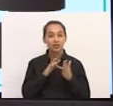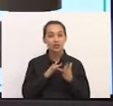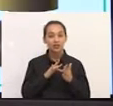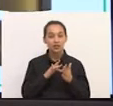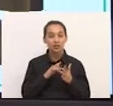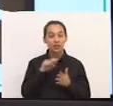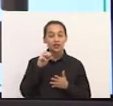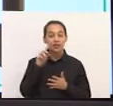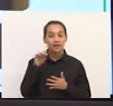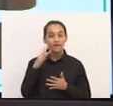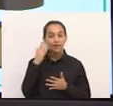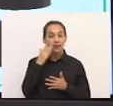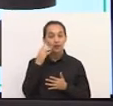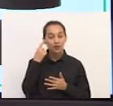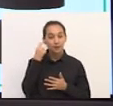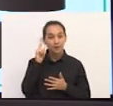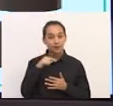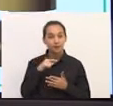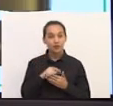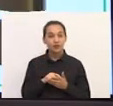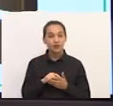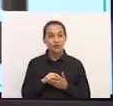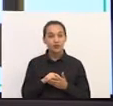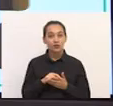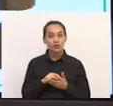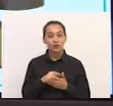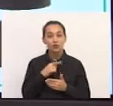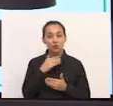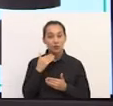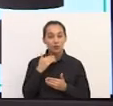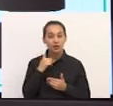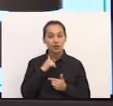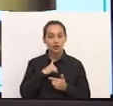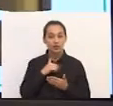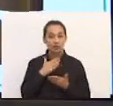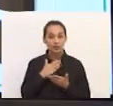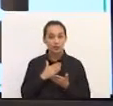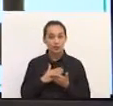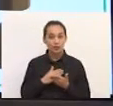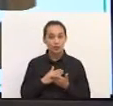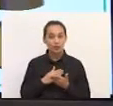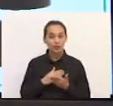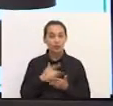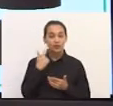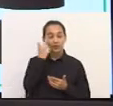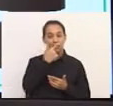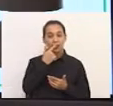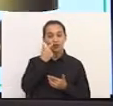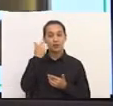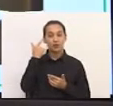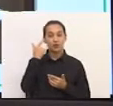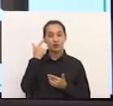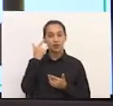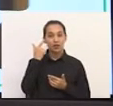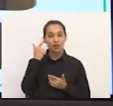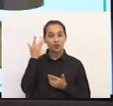ta'rif ma'nolarini bildiradi. Favqulodda xususiyatlarga ega qahramonlarning boshidan o'tgan qaltis voqealar,